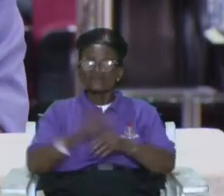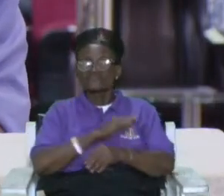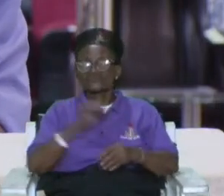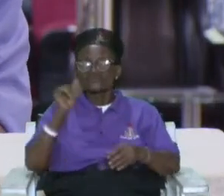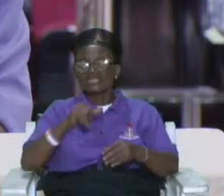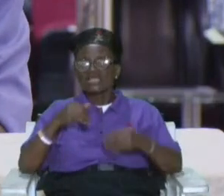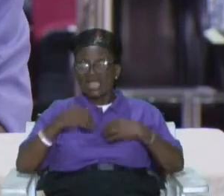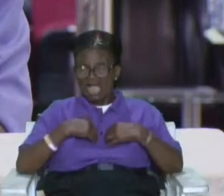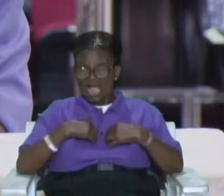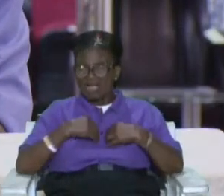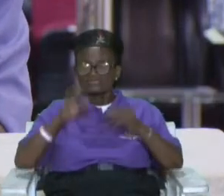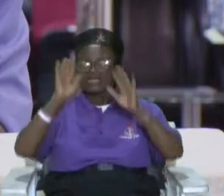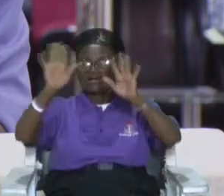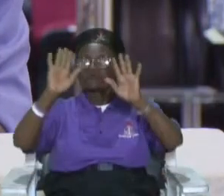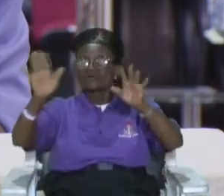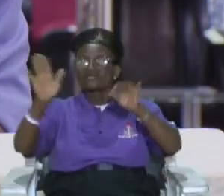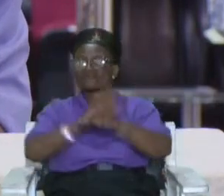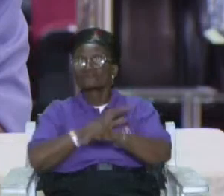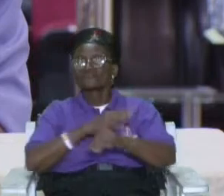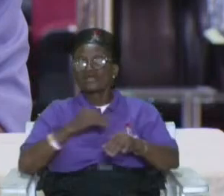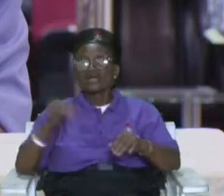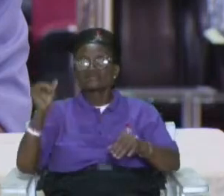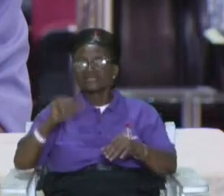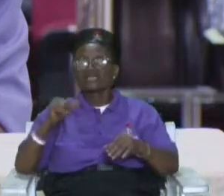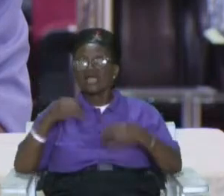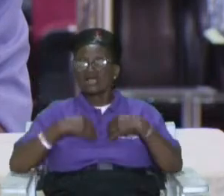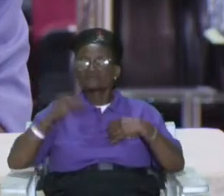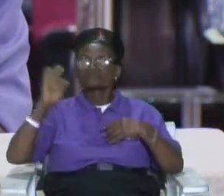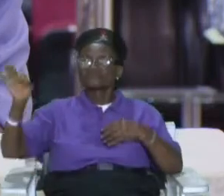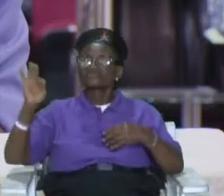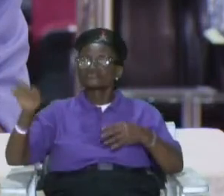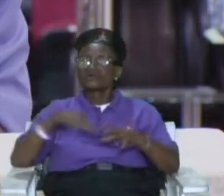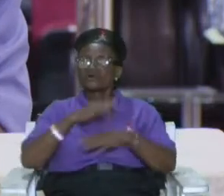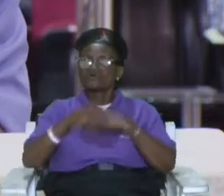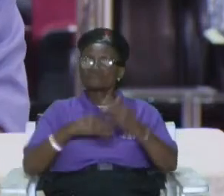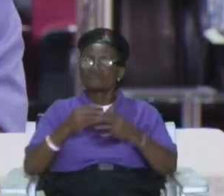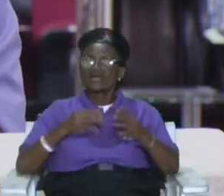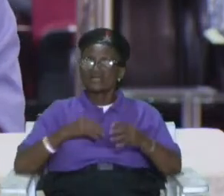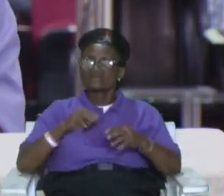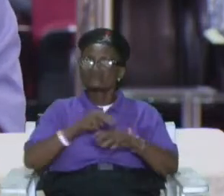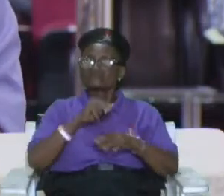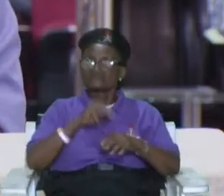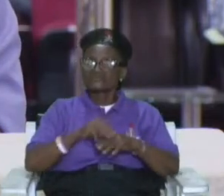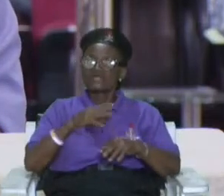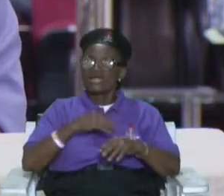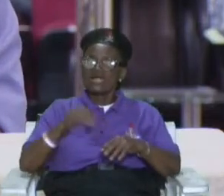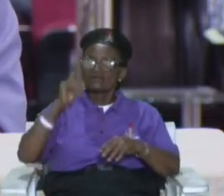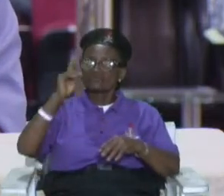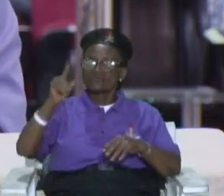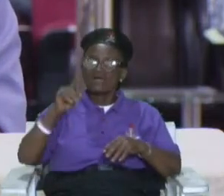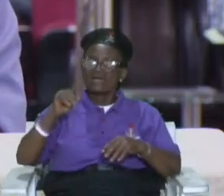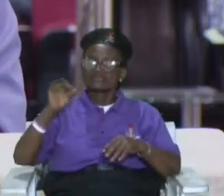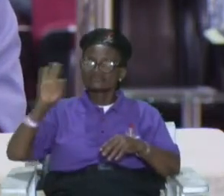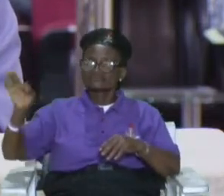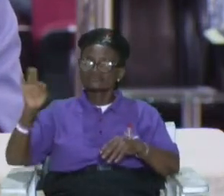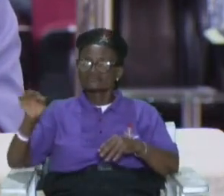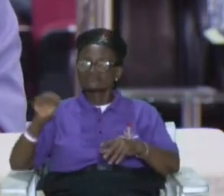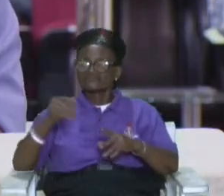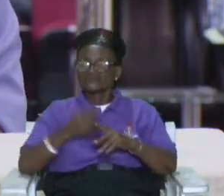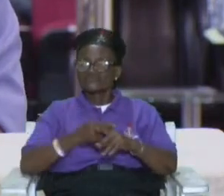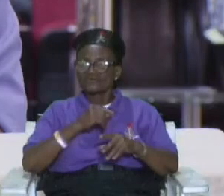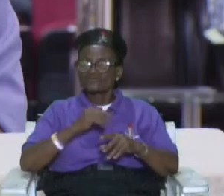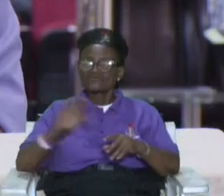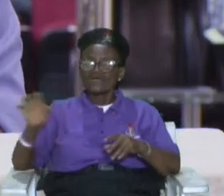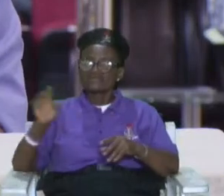One of them referred to Psalm 23. From verse 4 to 5, Psalm 23 from verse 4 to